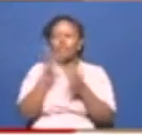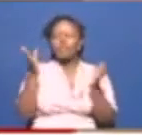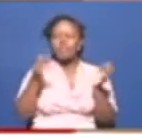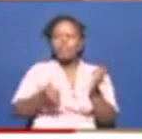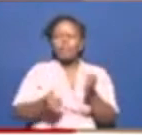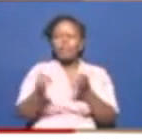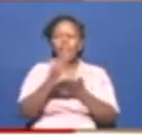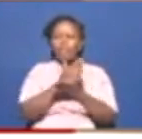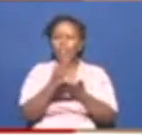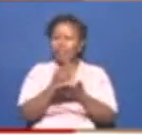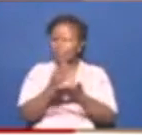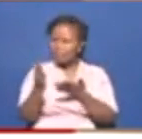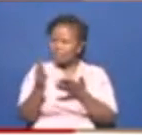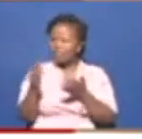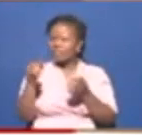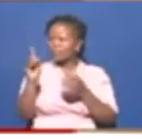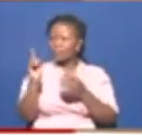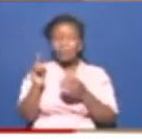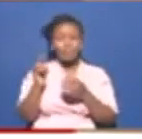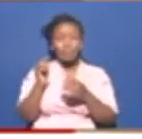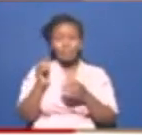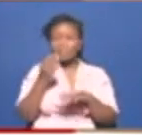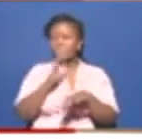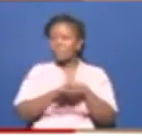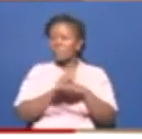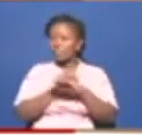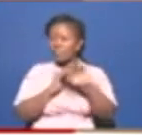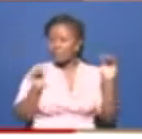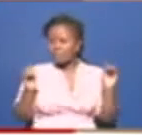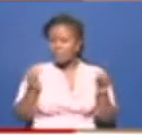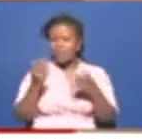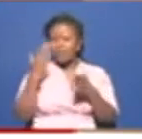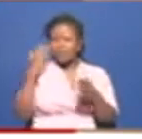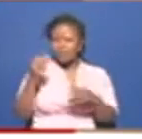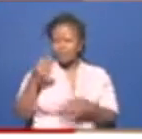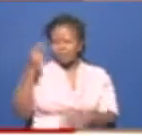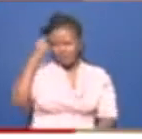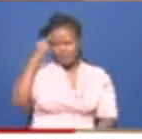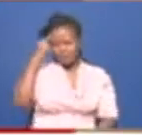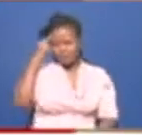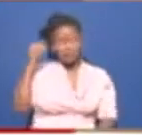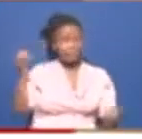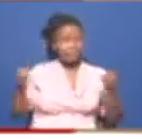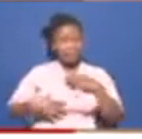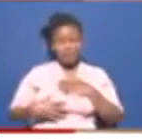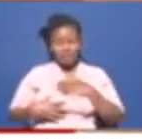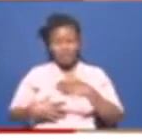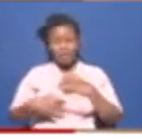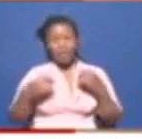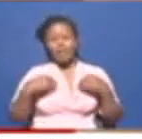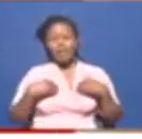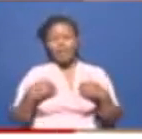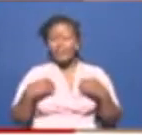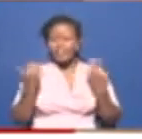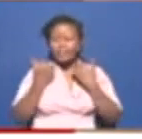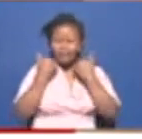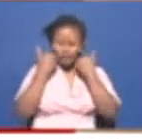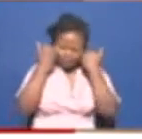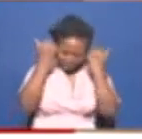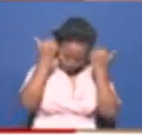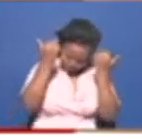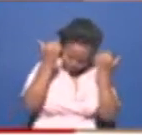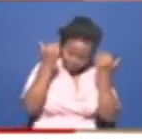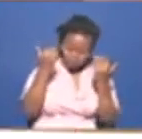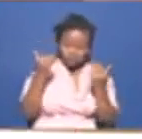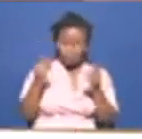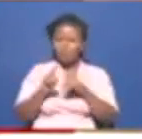attacks because it's not normal. At some point, I thought I had gone crazy, like postnatal depression, like anxiety, you know, lots of